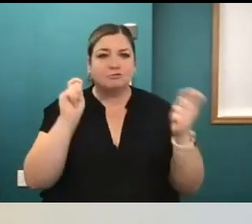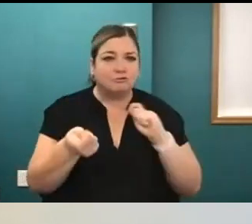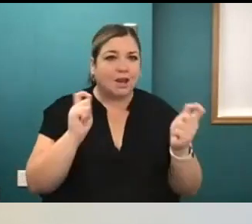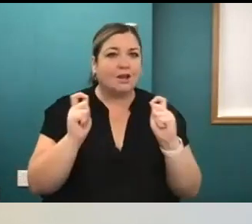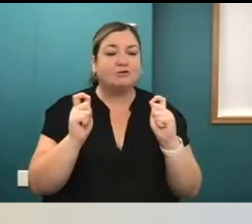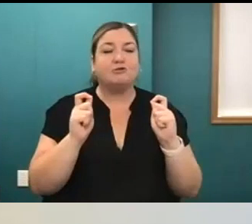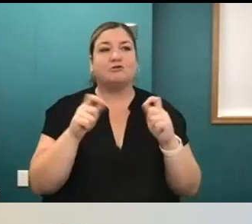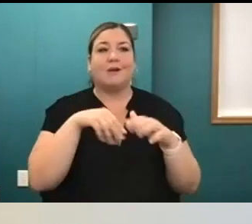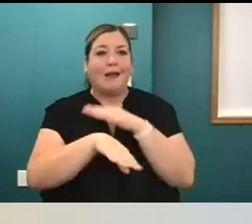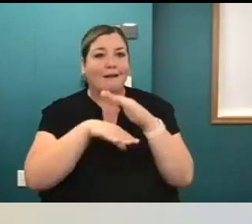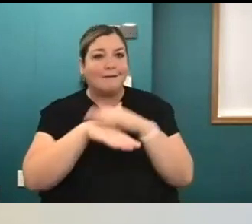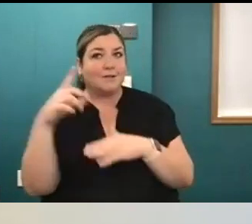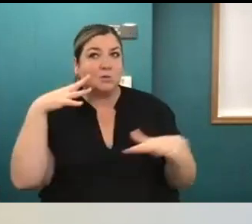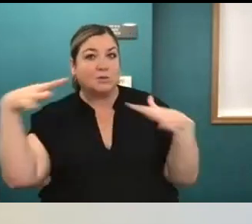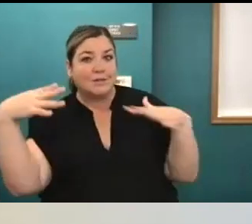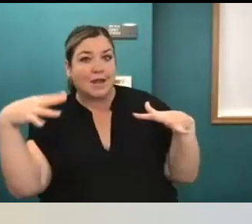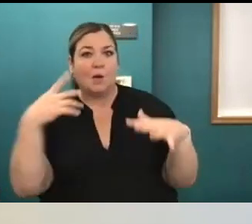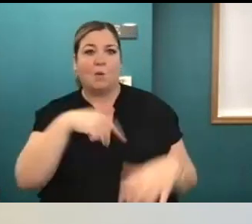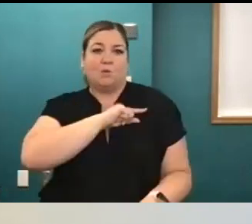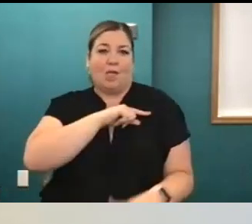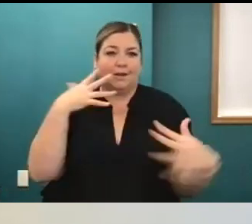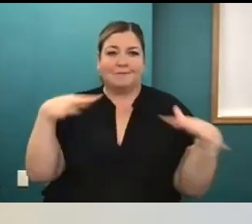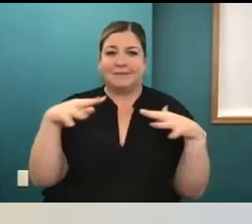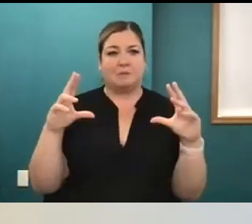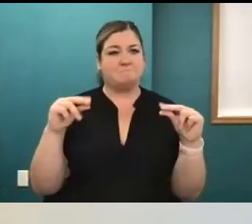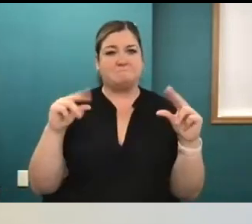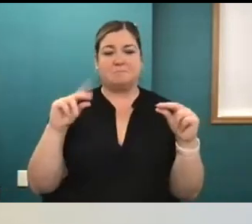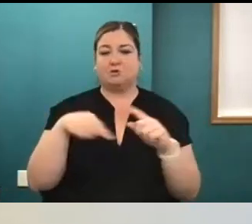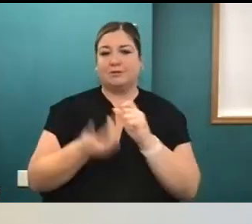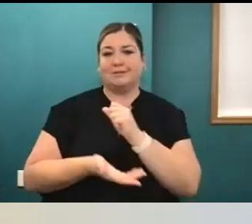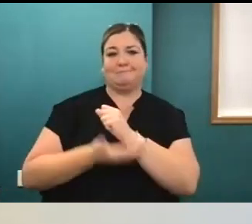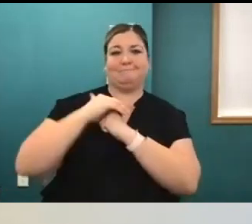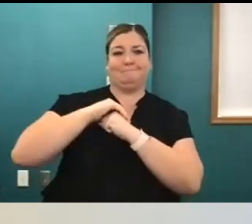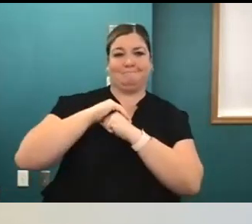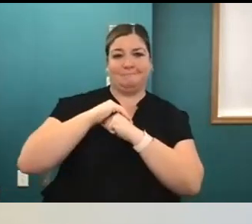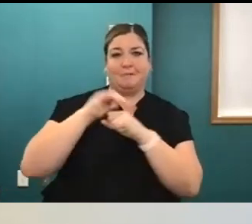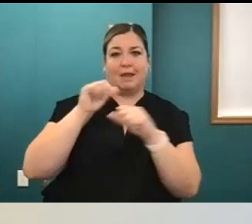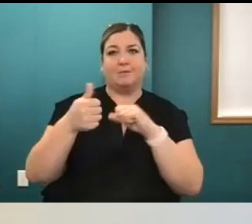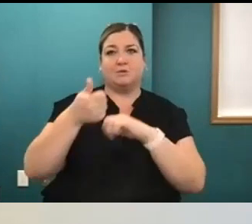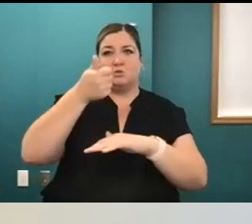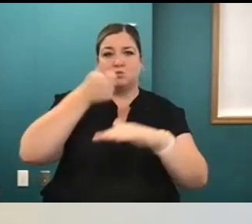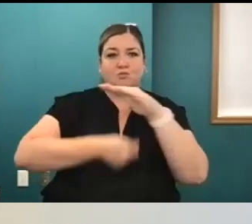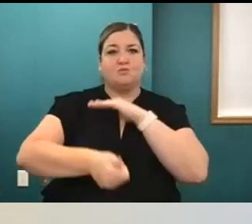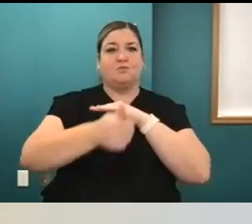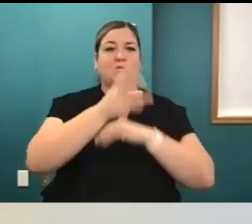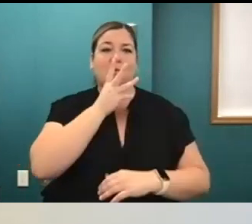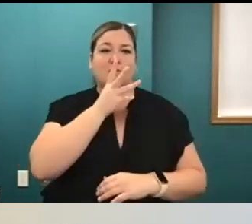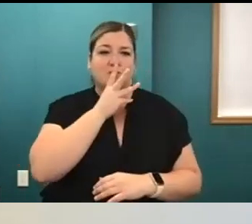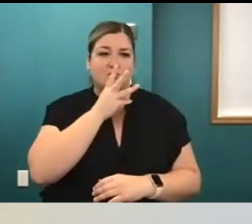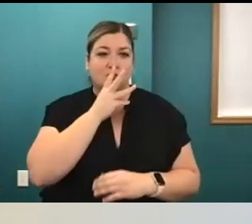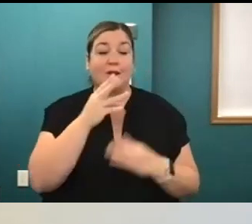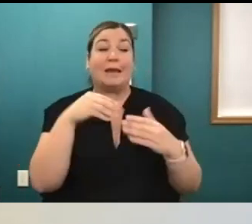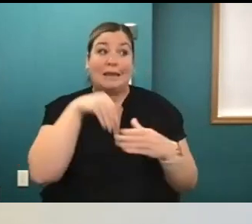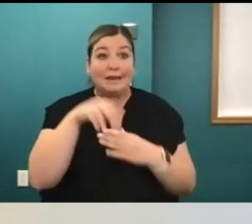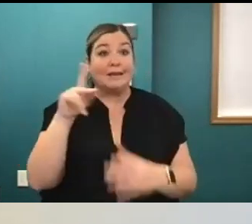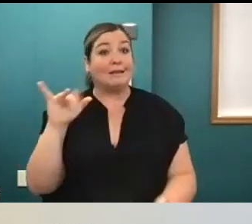the access to sound or the quality of the sound. It just allows the device to be submergible in water. That does come with the kit, so